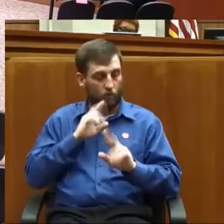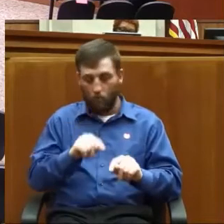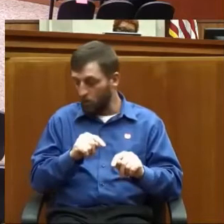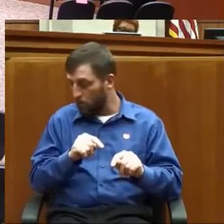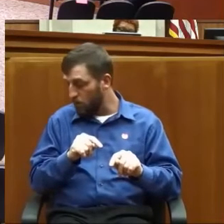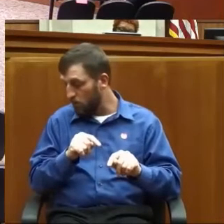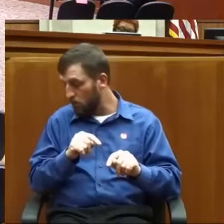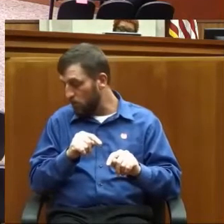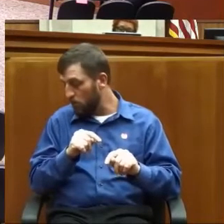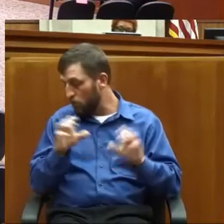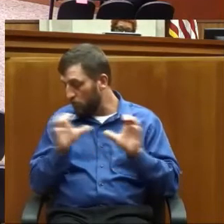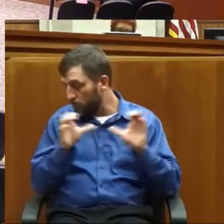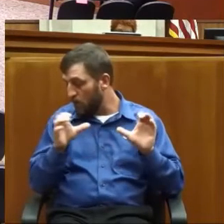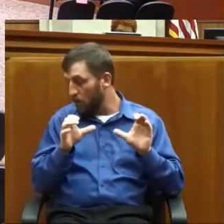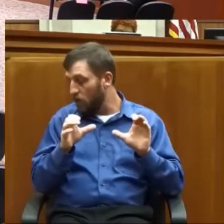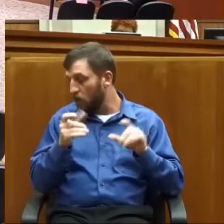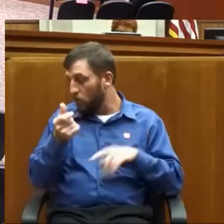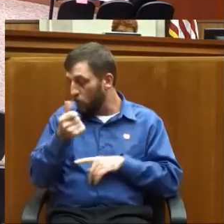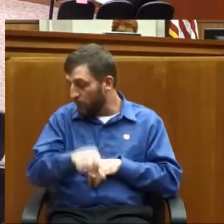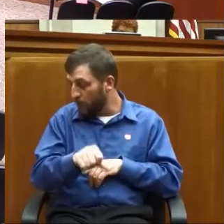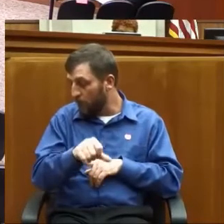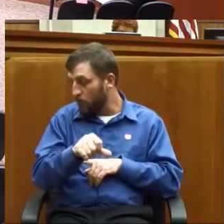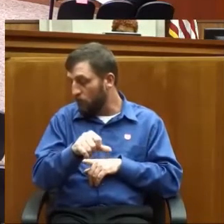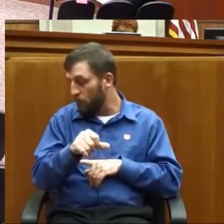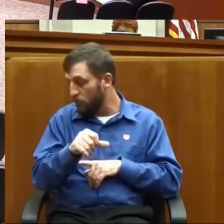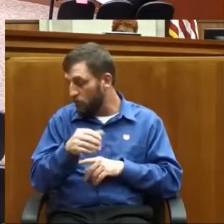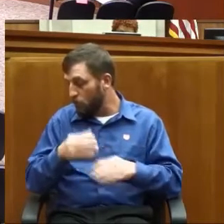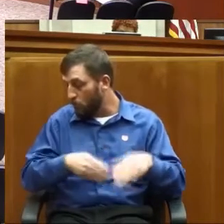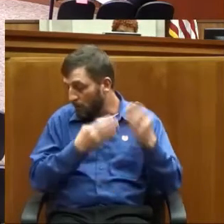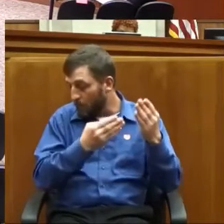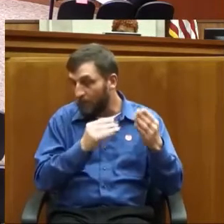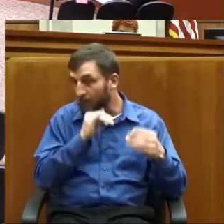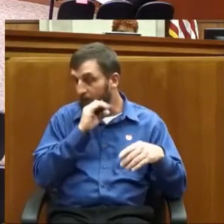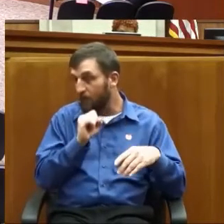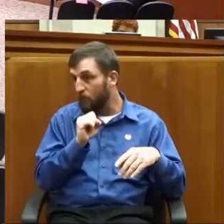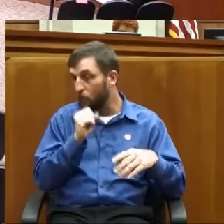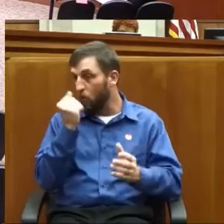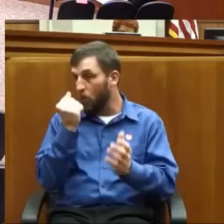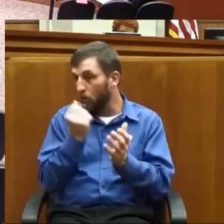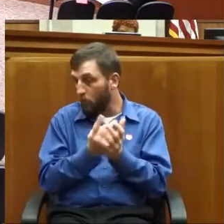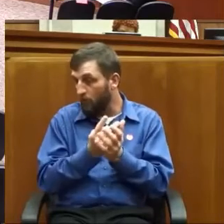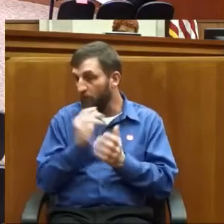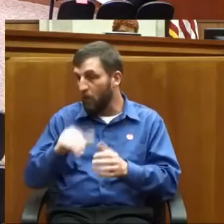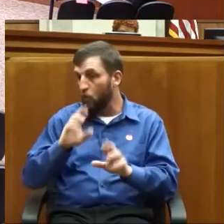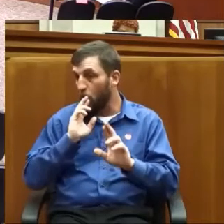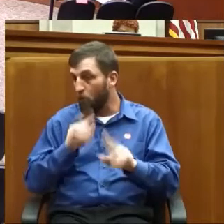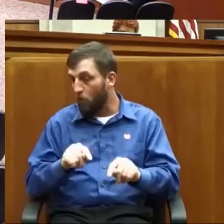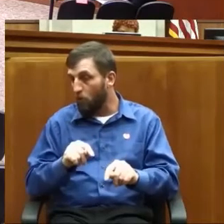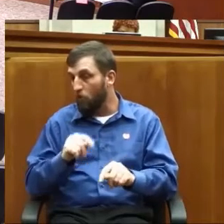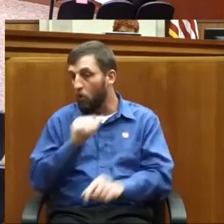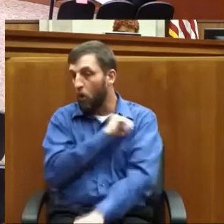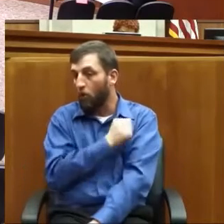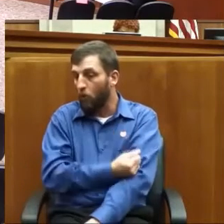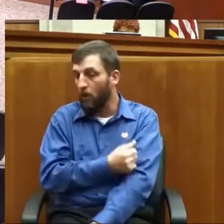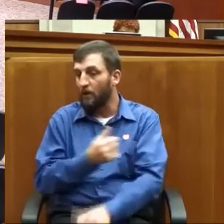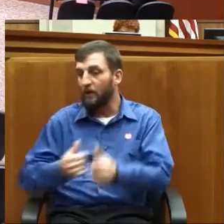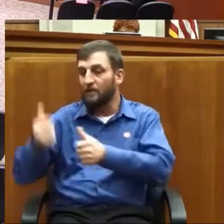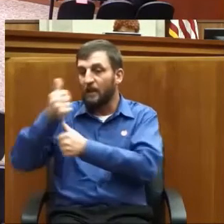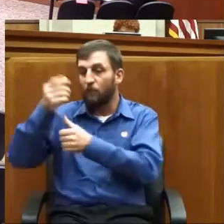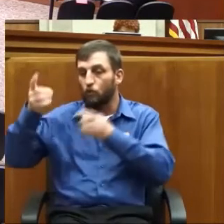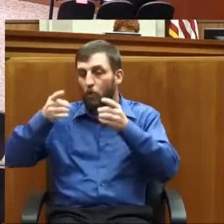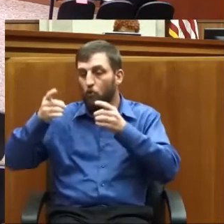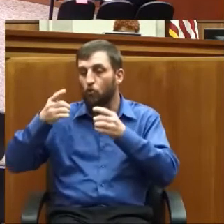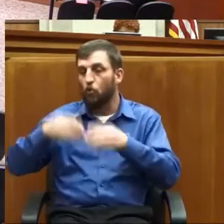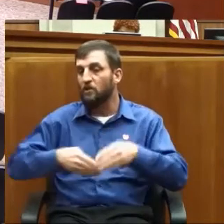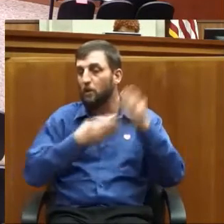educator certification, revocations, and records reviews. Recommendation is to approve the report and authorize the executive